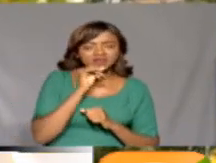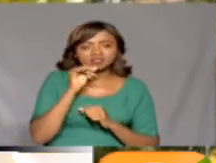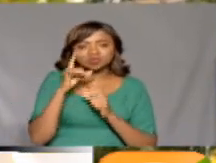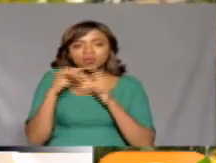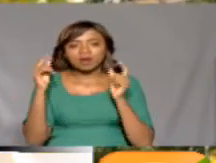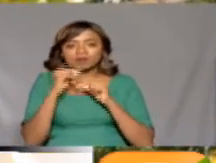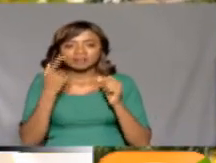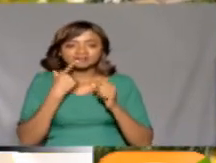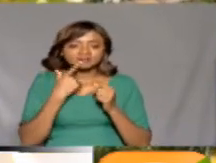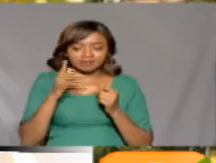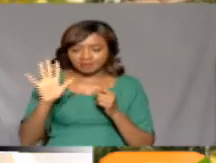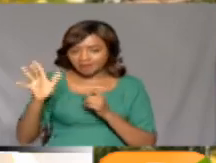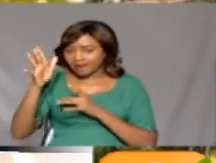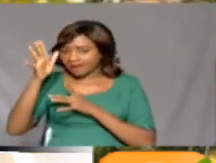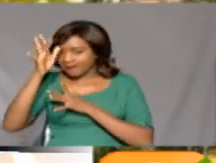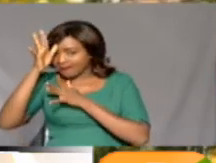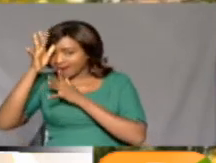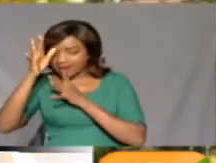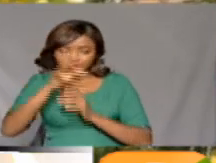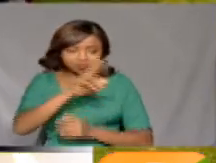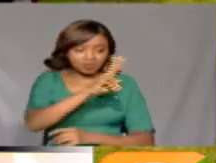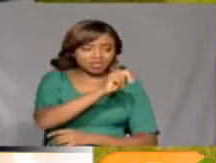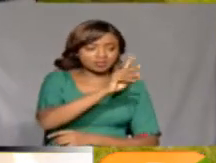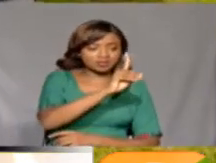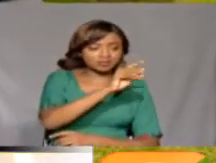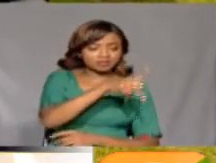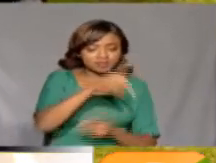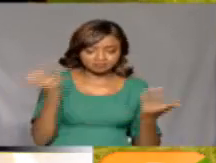merger between KANU and NDP, some sort of partnership.